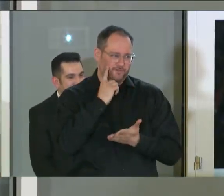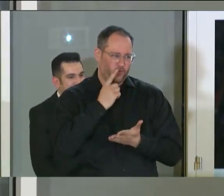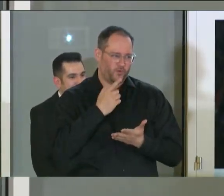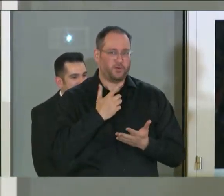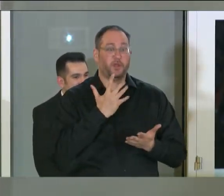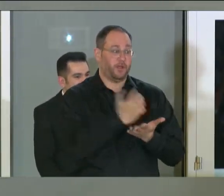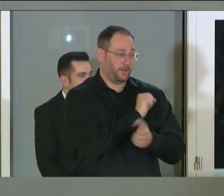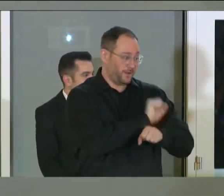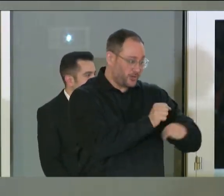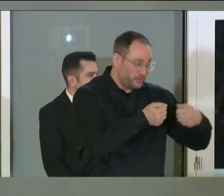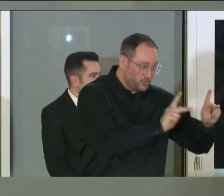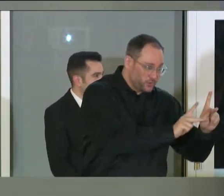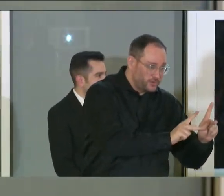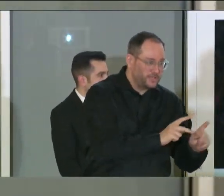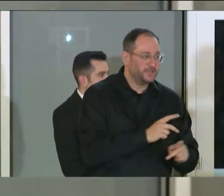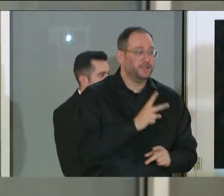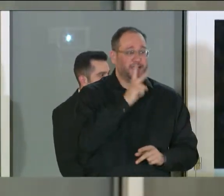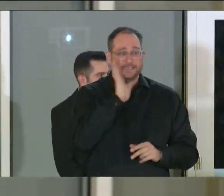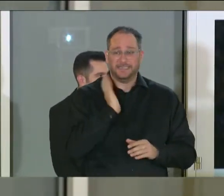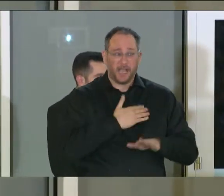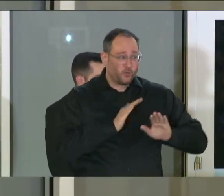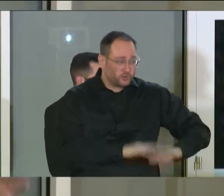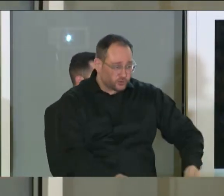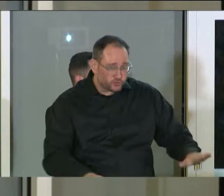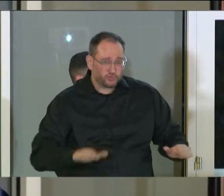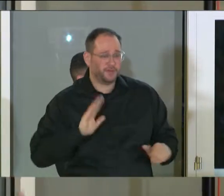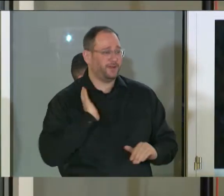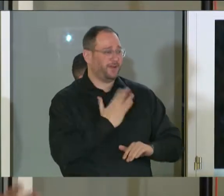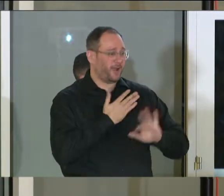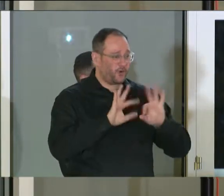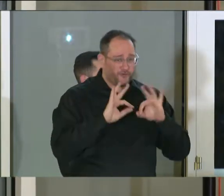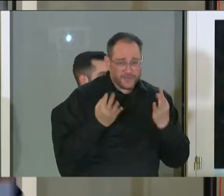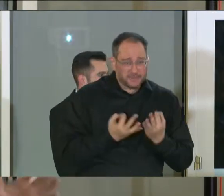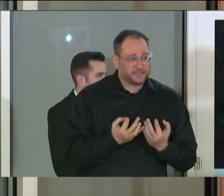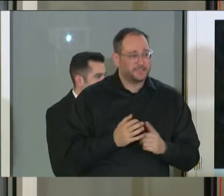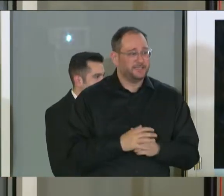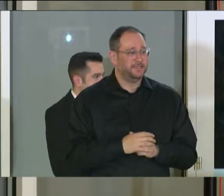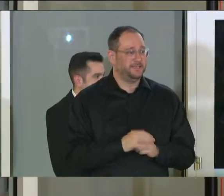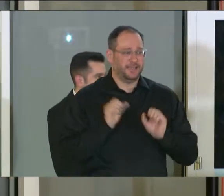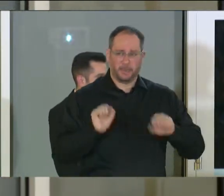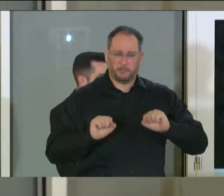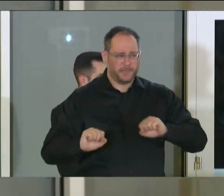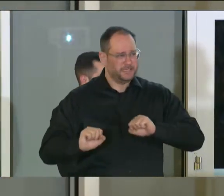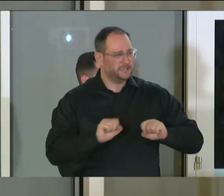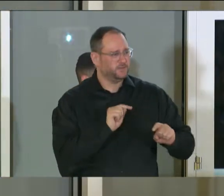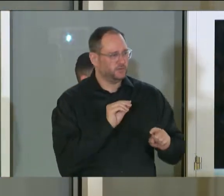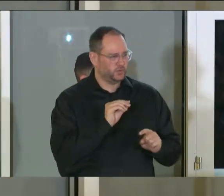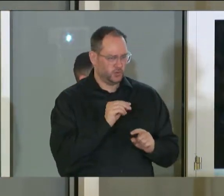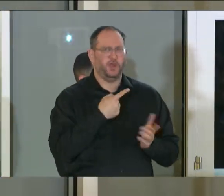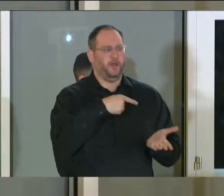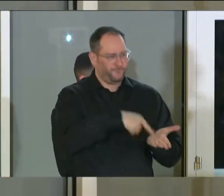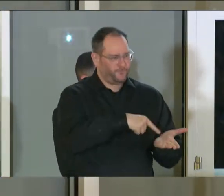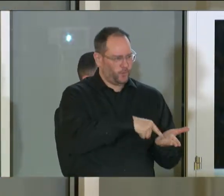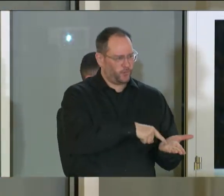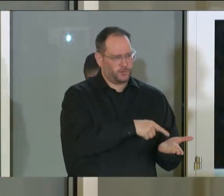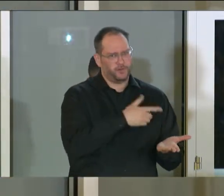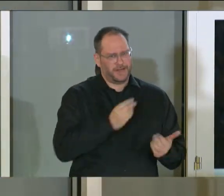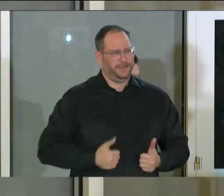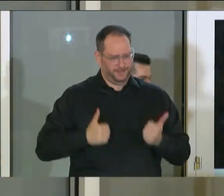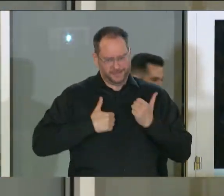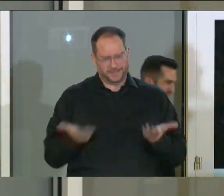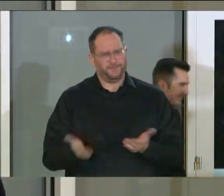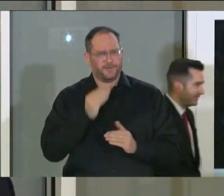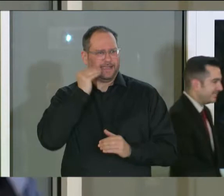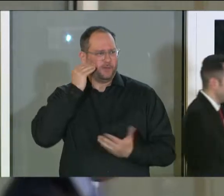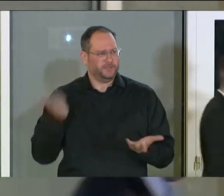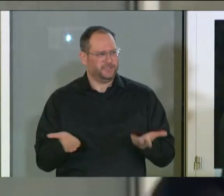see in our children and our families and the ability for people to be able to afford, work, and play in the District of Columbia will be sizable. Thank you all